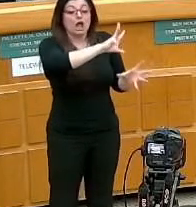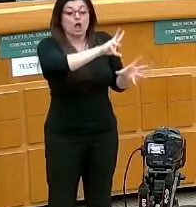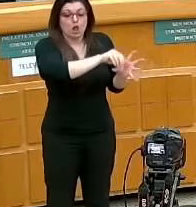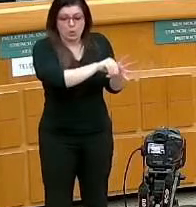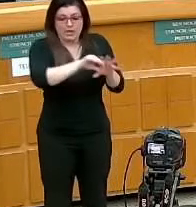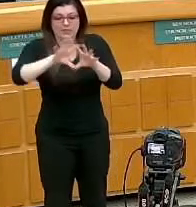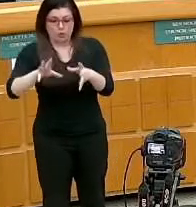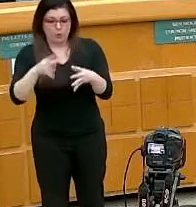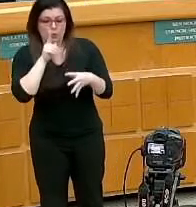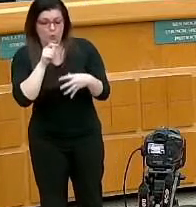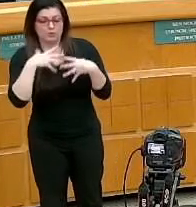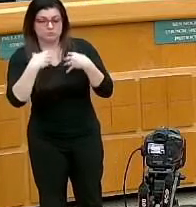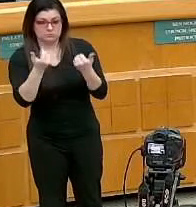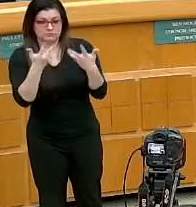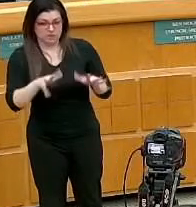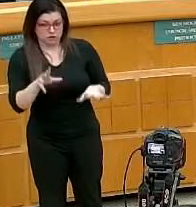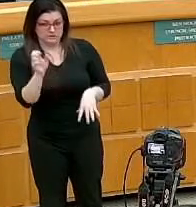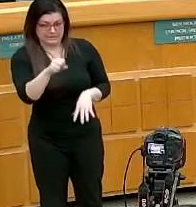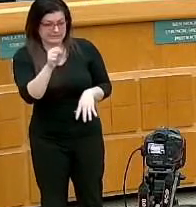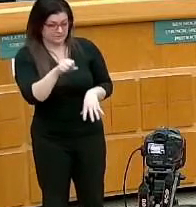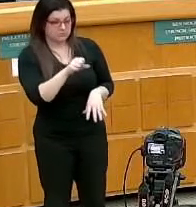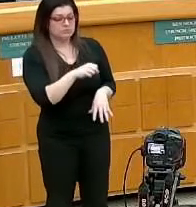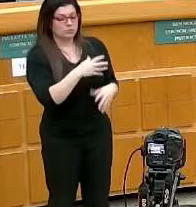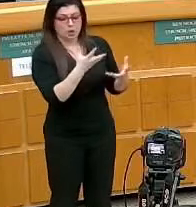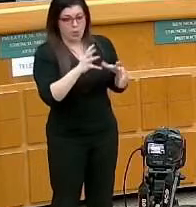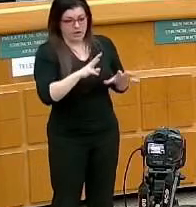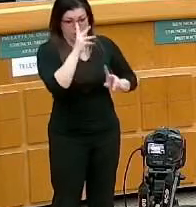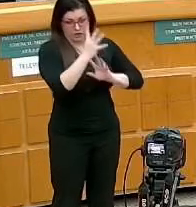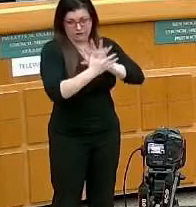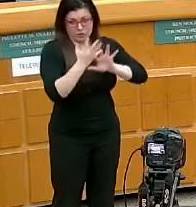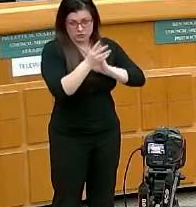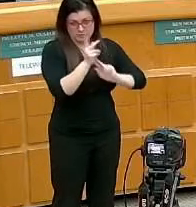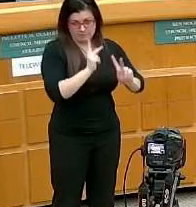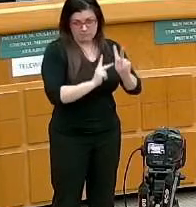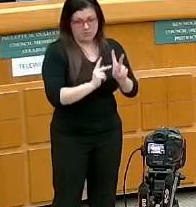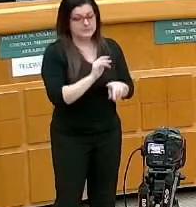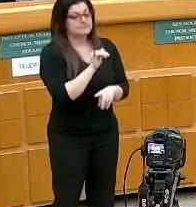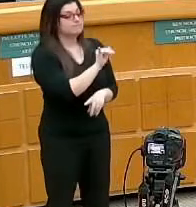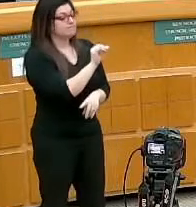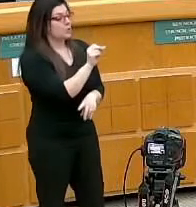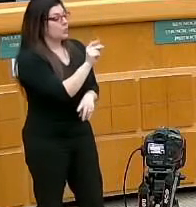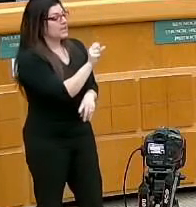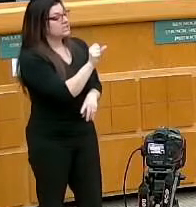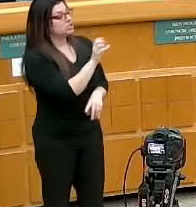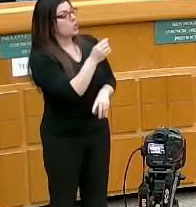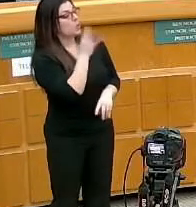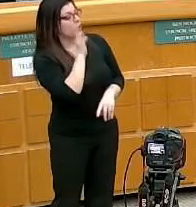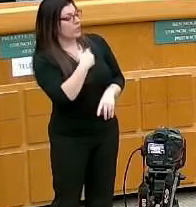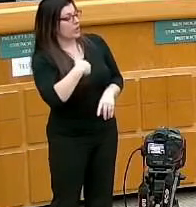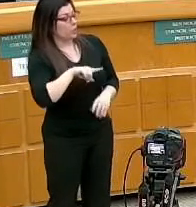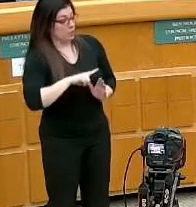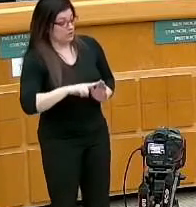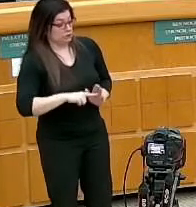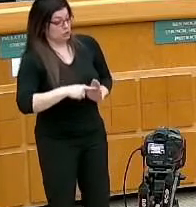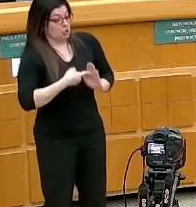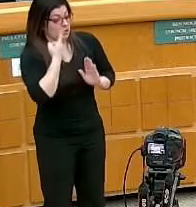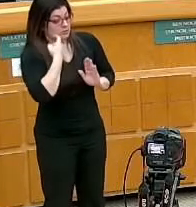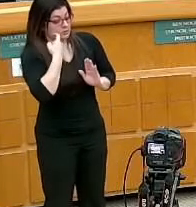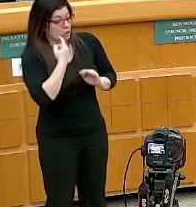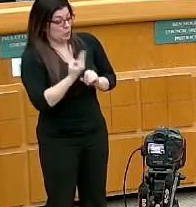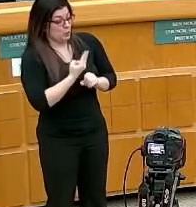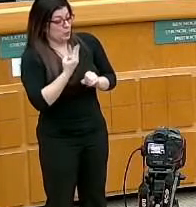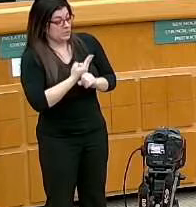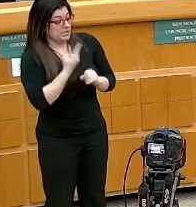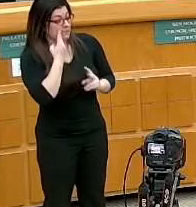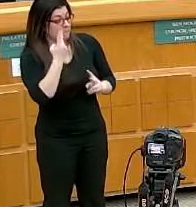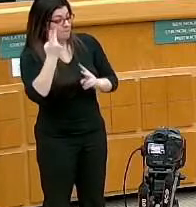Okay. And then obviously we're still in the early stages of the potential of using Memorial Hospital, but has that